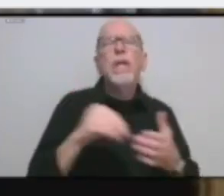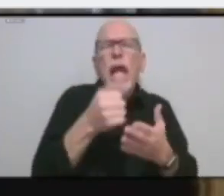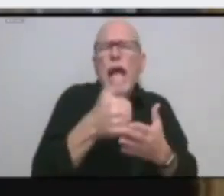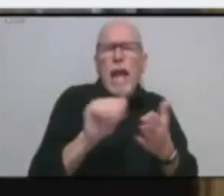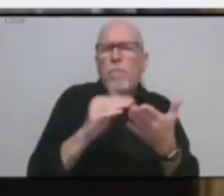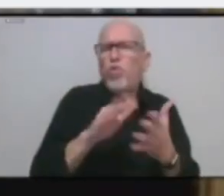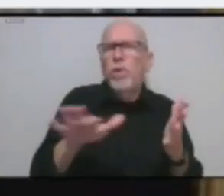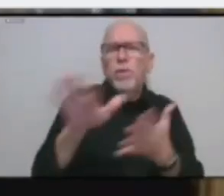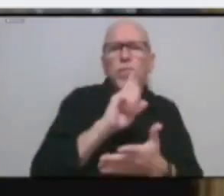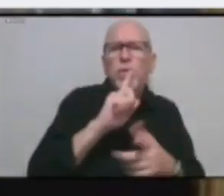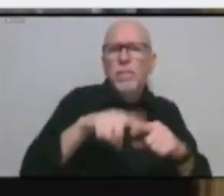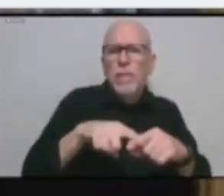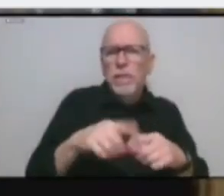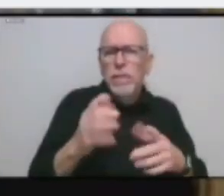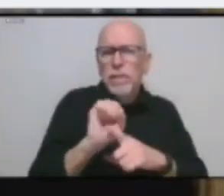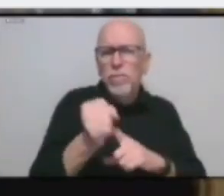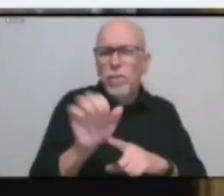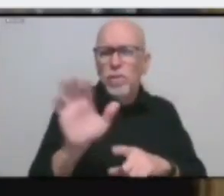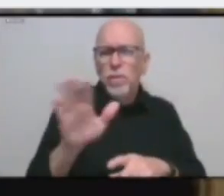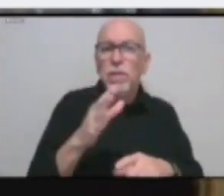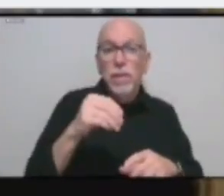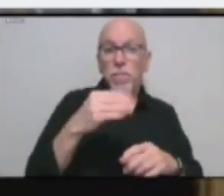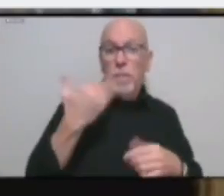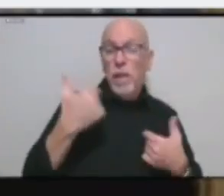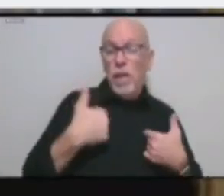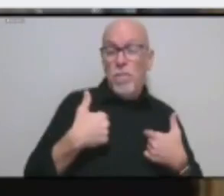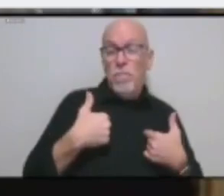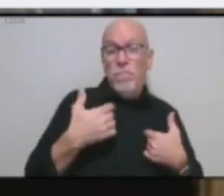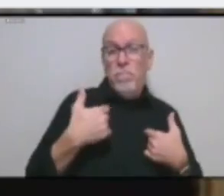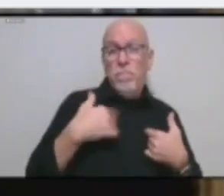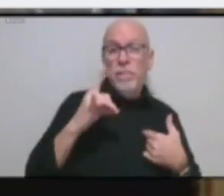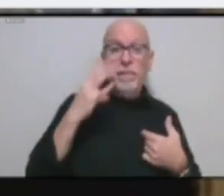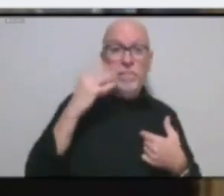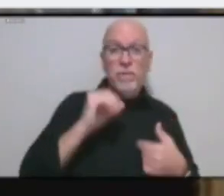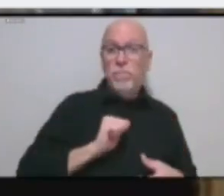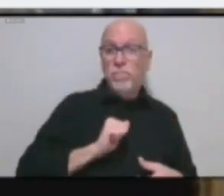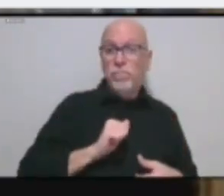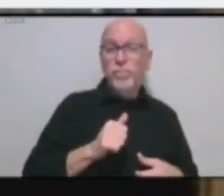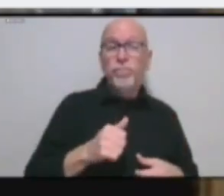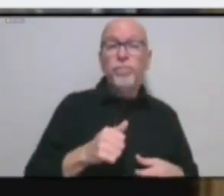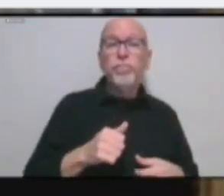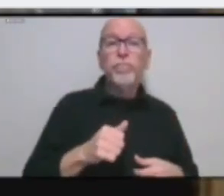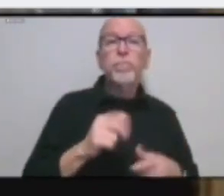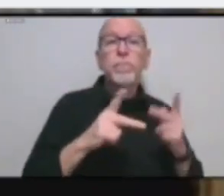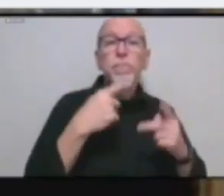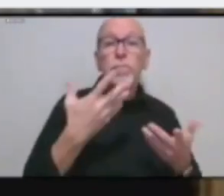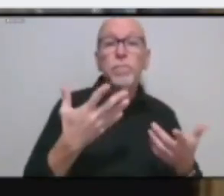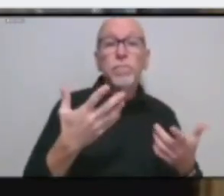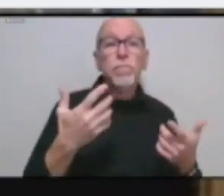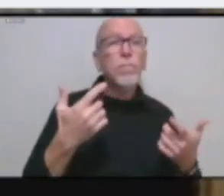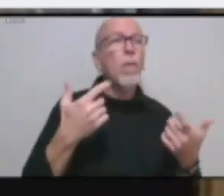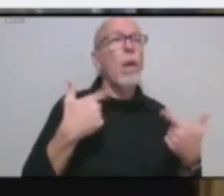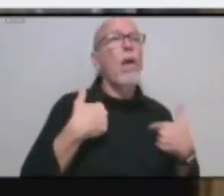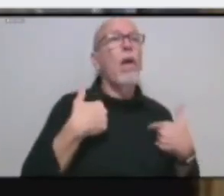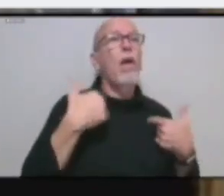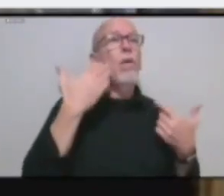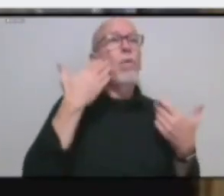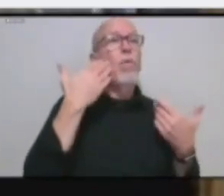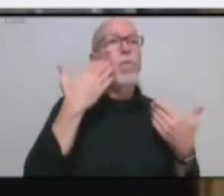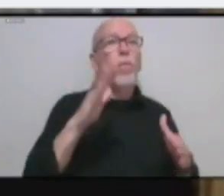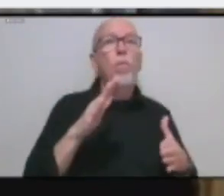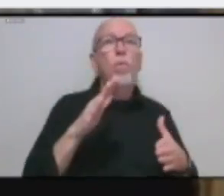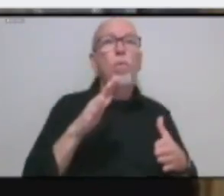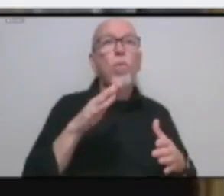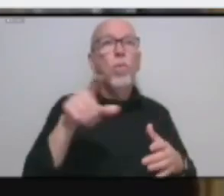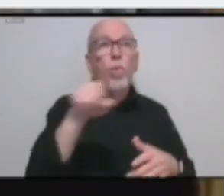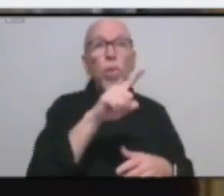it's been the case where I've just experienced this personally, where people say, well, I didn't know how stressed